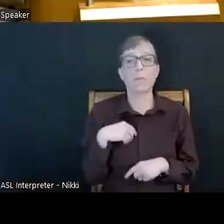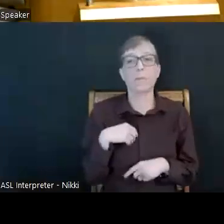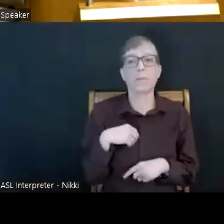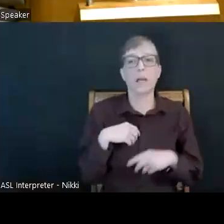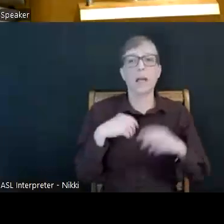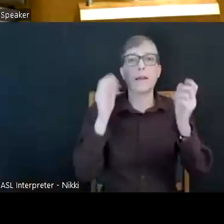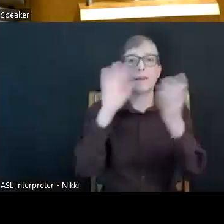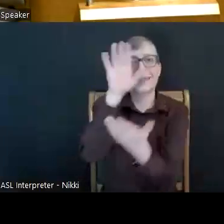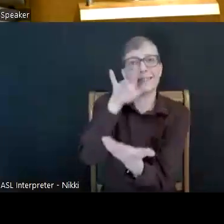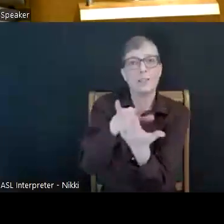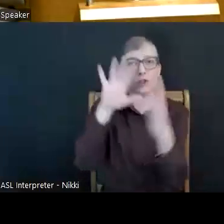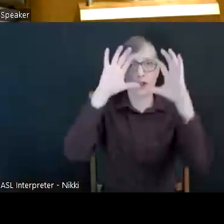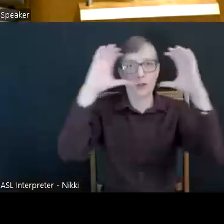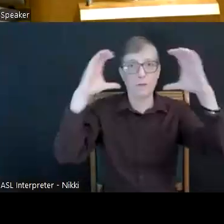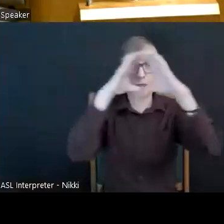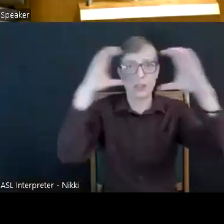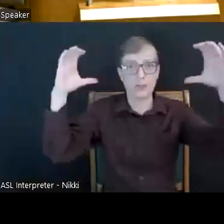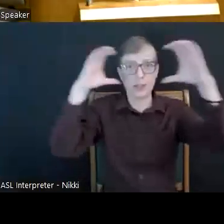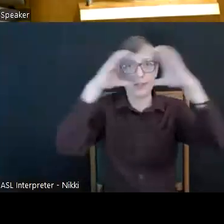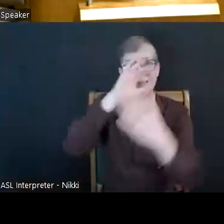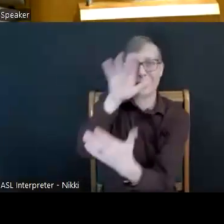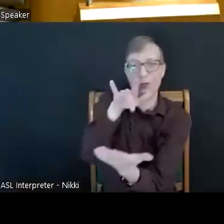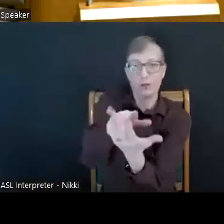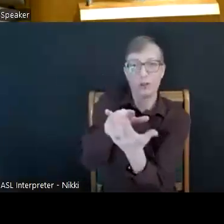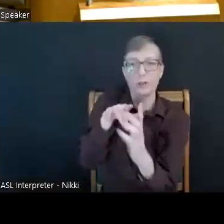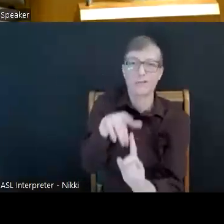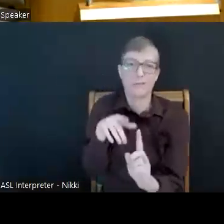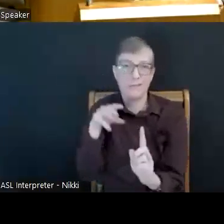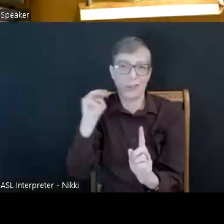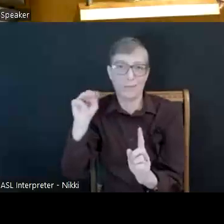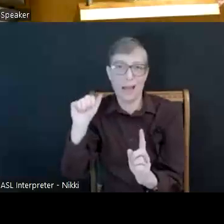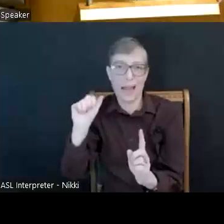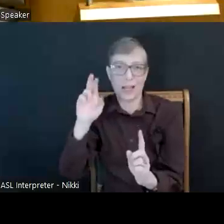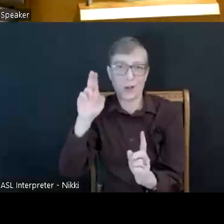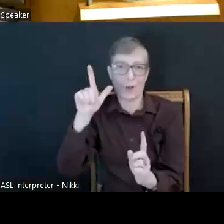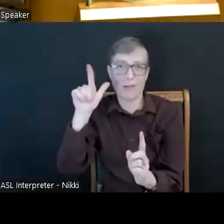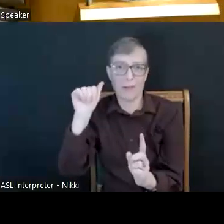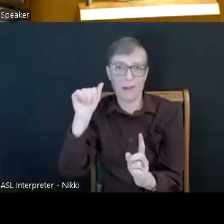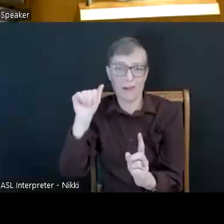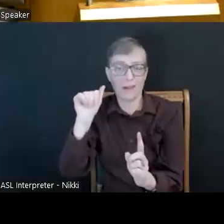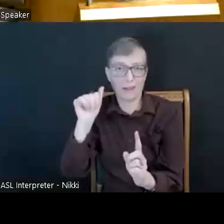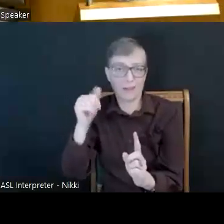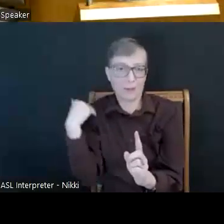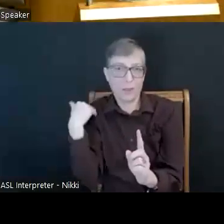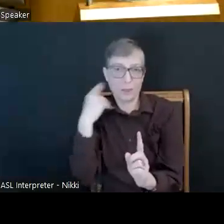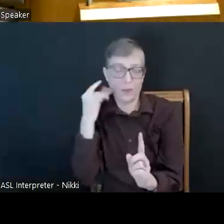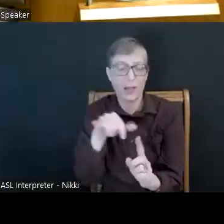your macula is responsible for, the sharpest vision in the center. Things start to seem a little